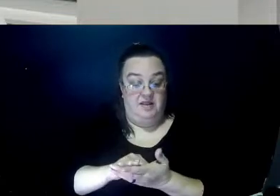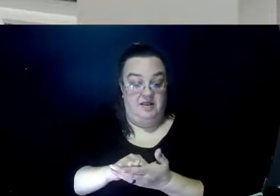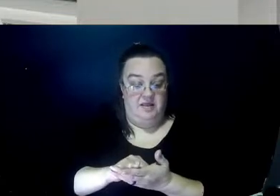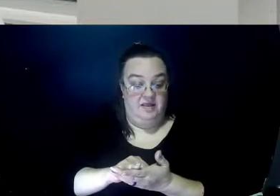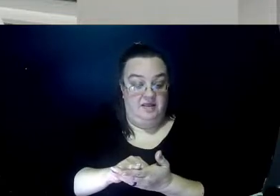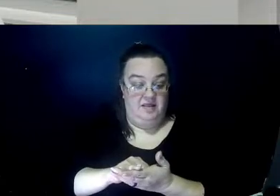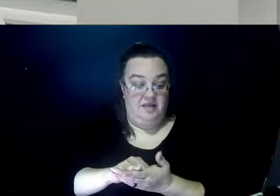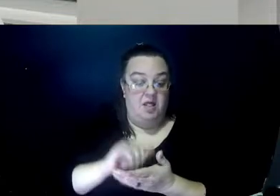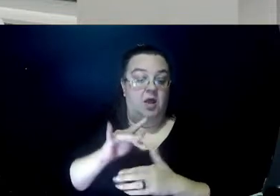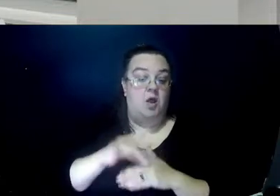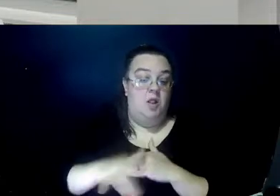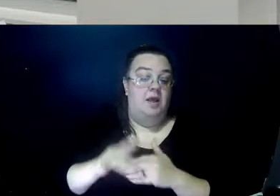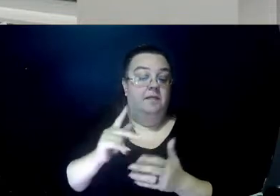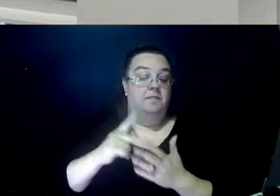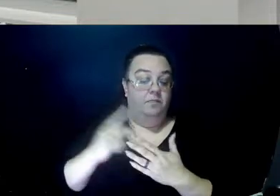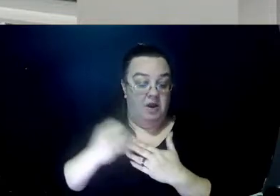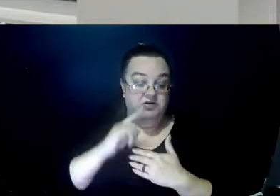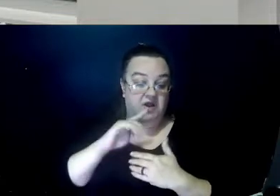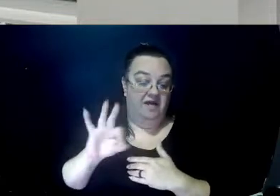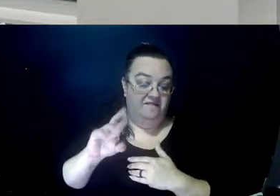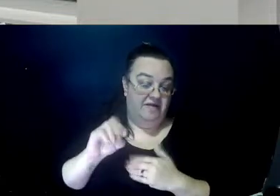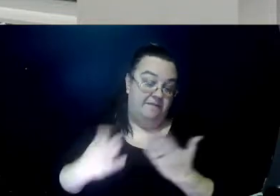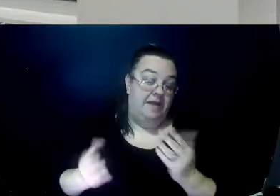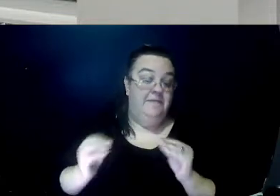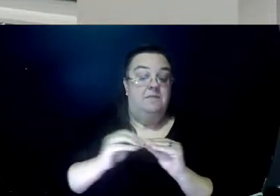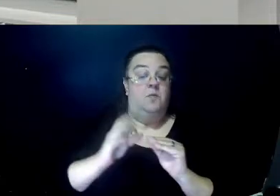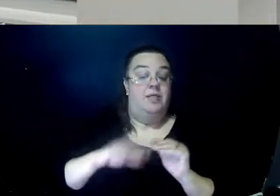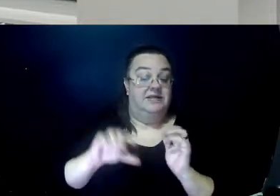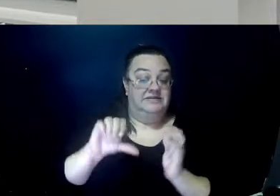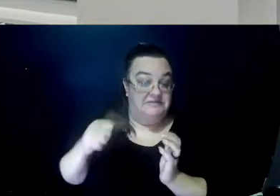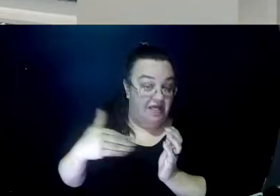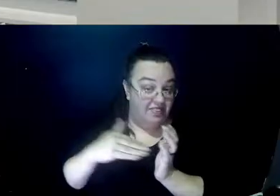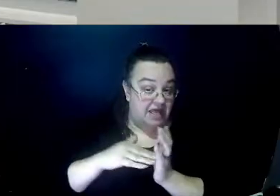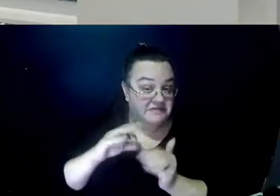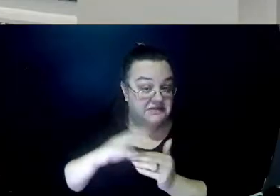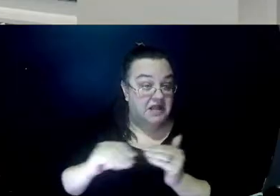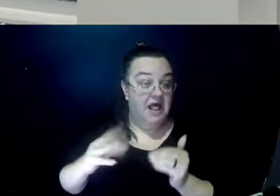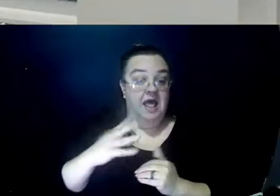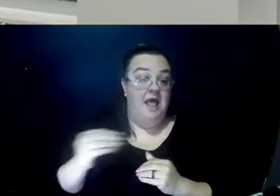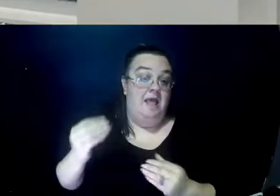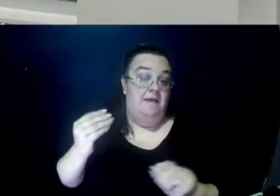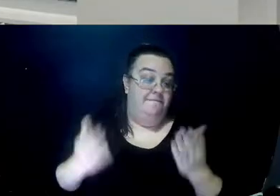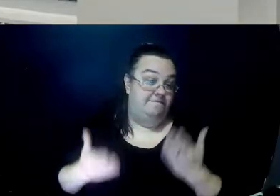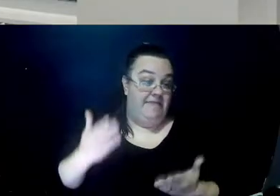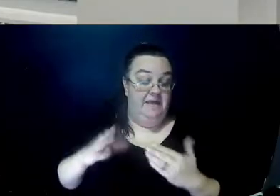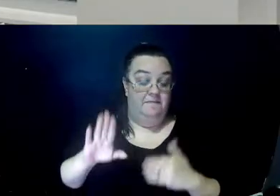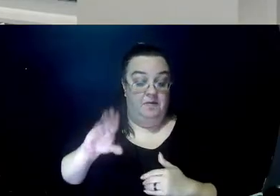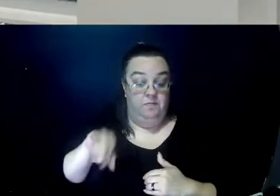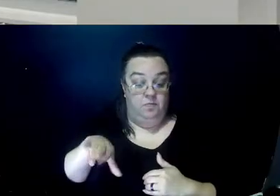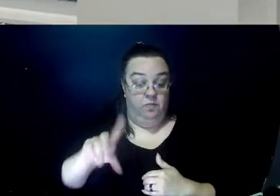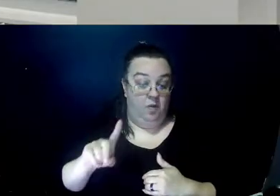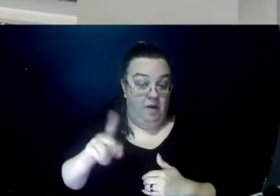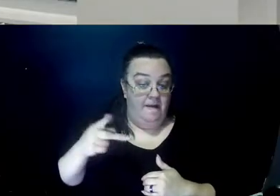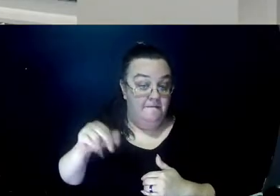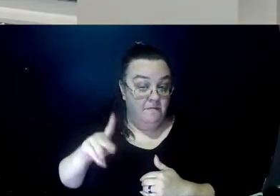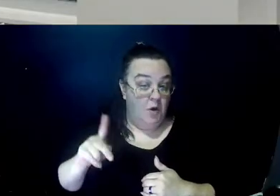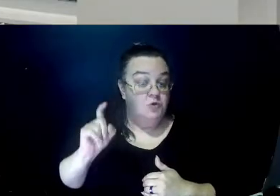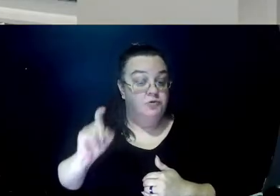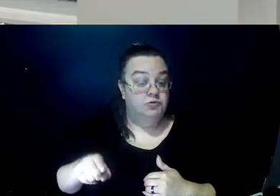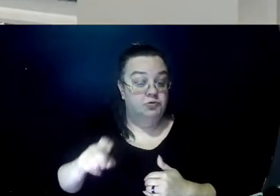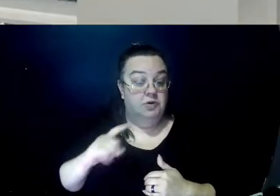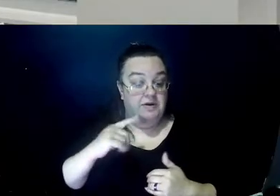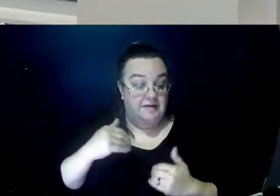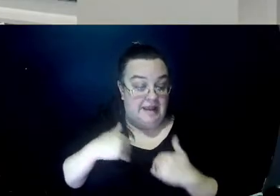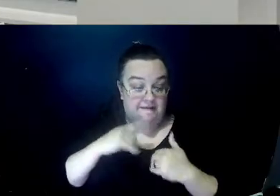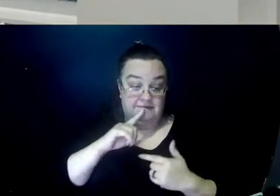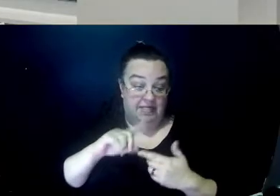too are funded. So maybe it's more than just $10,000. And maybe Boyd Park should have been, the problem, is it